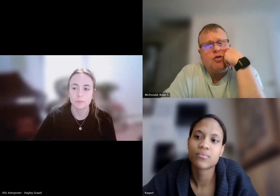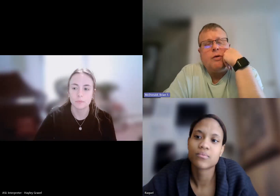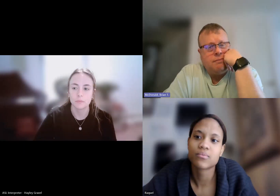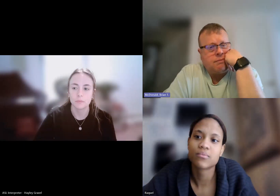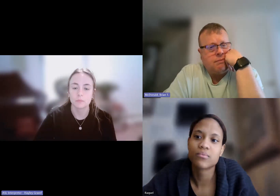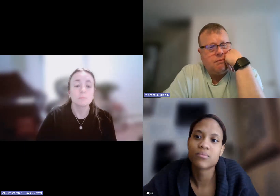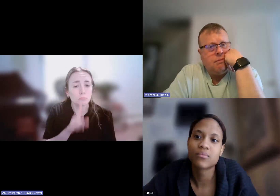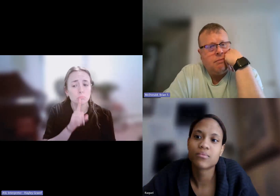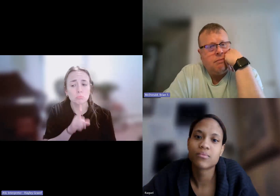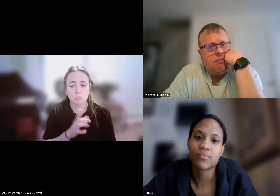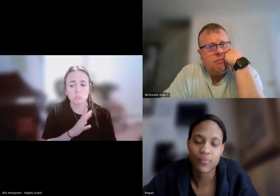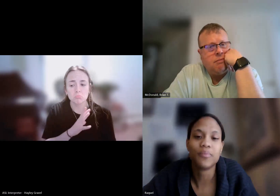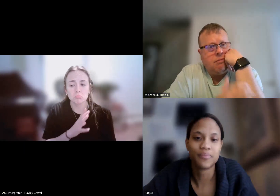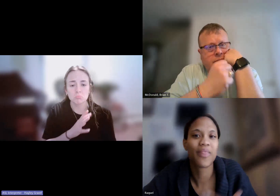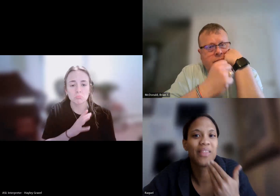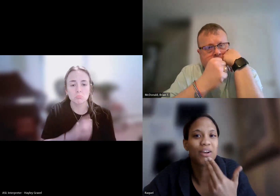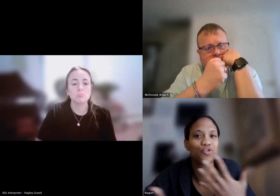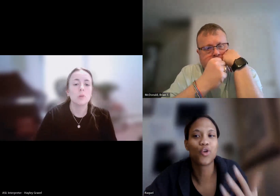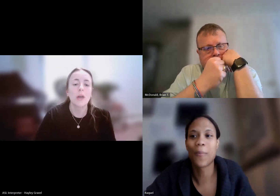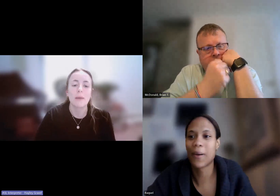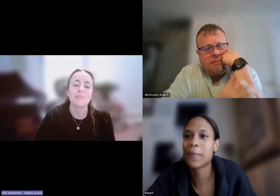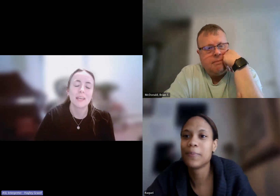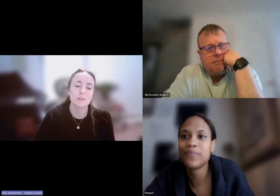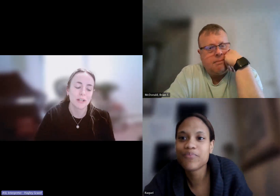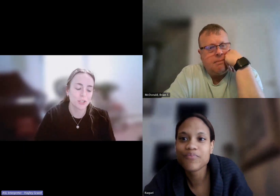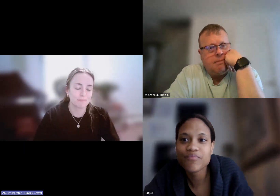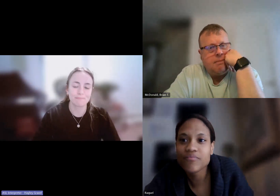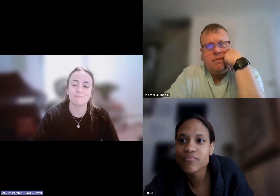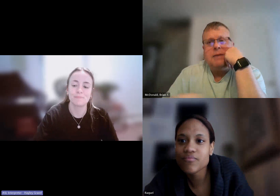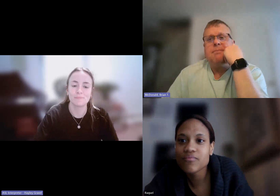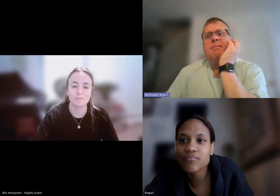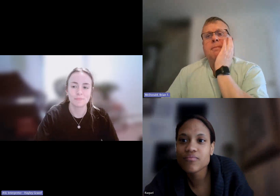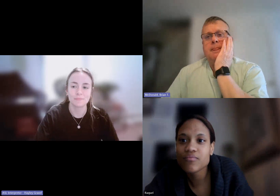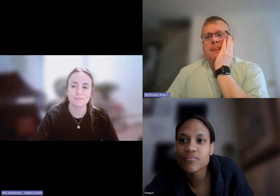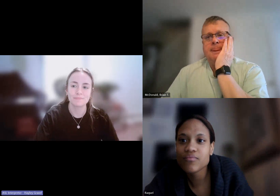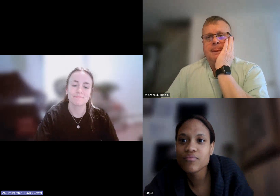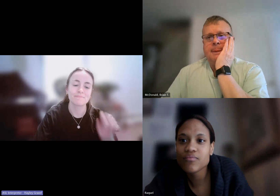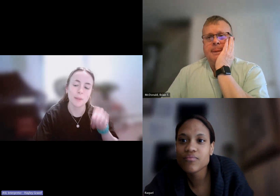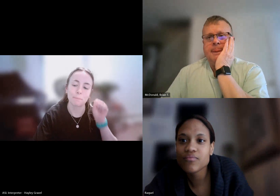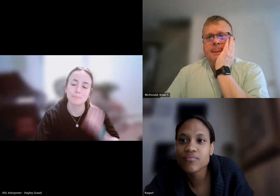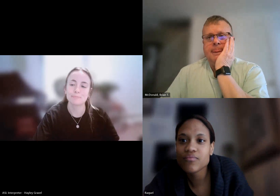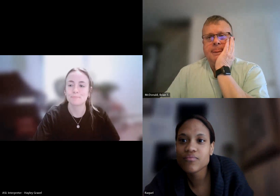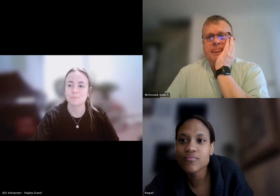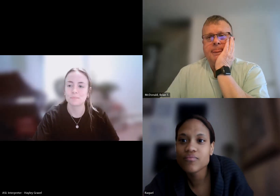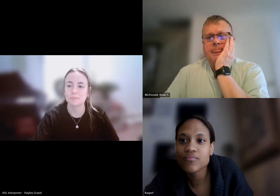Sure. Okay, thank you so much. Yep.